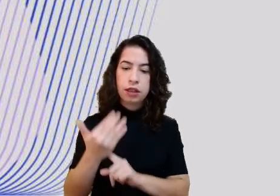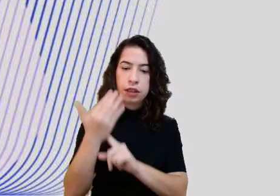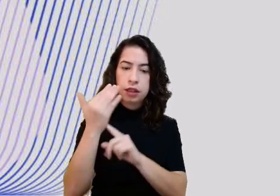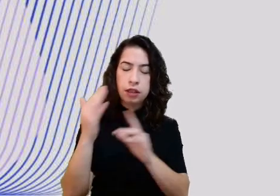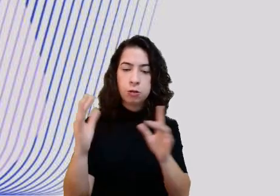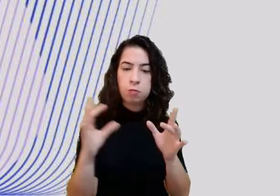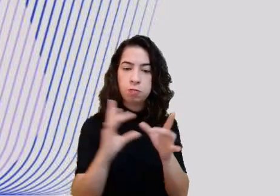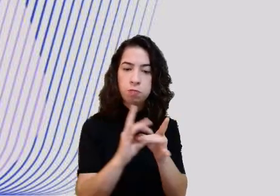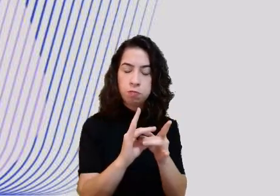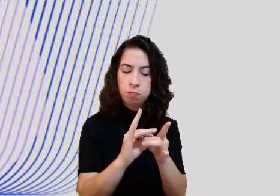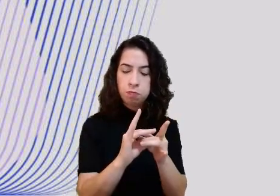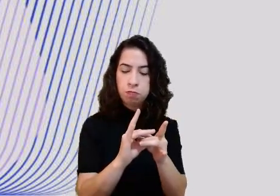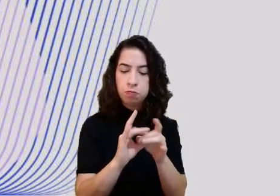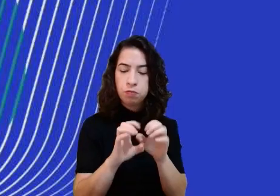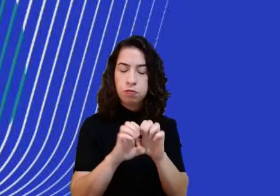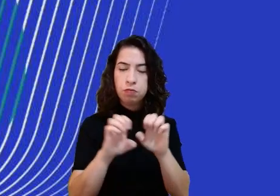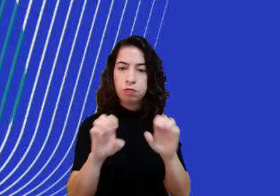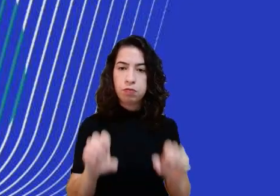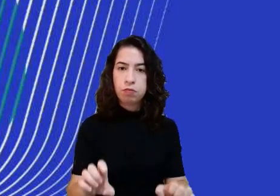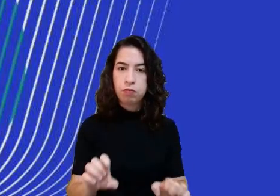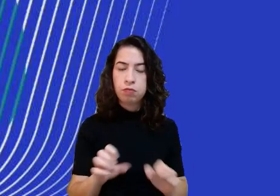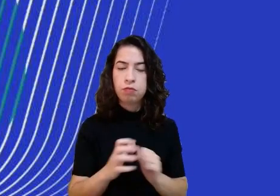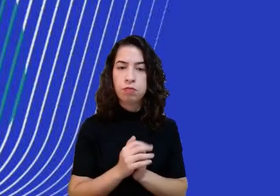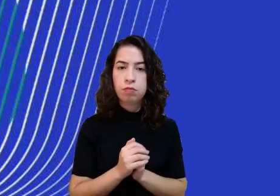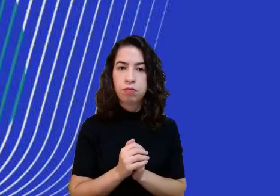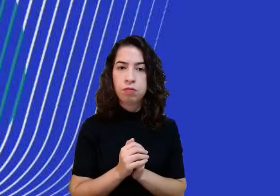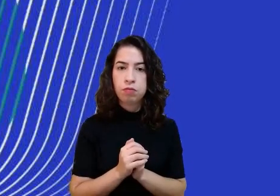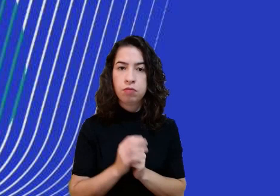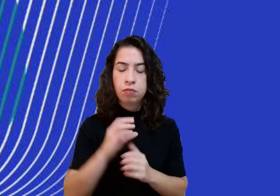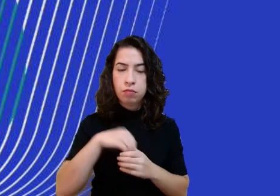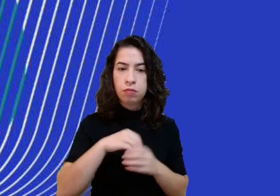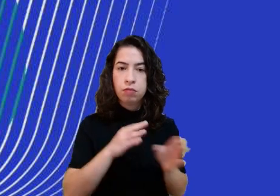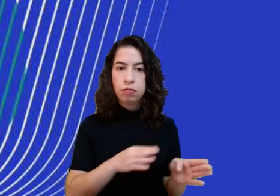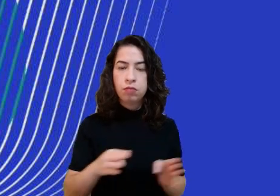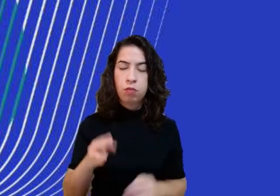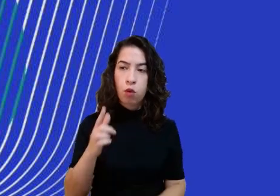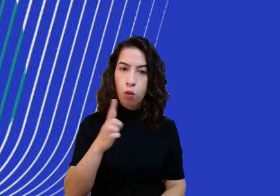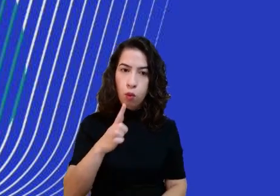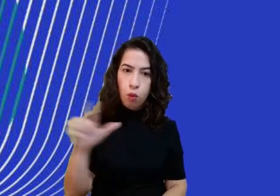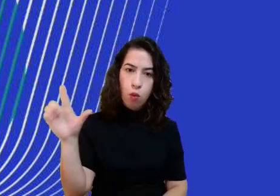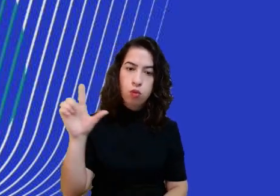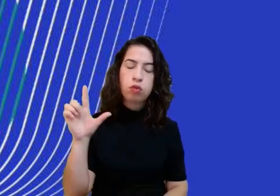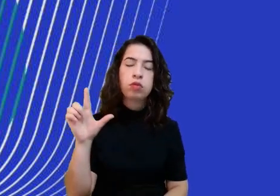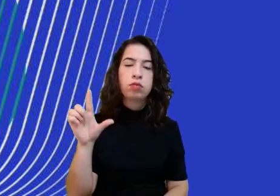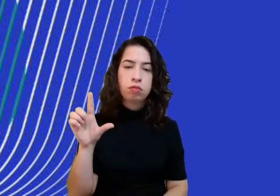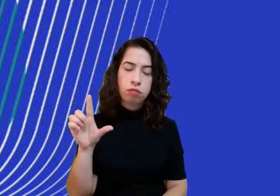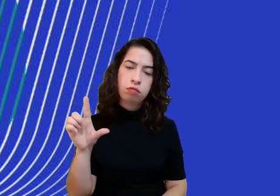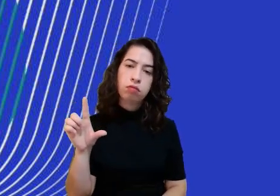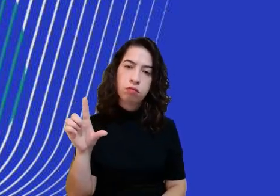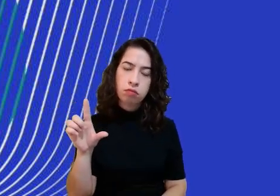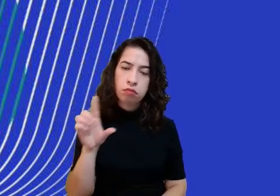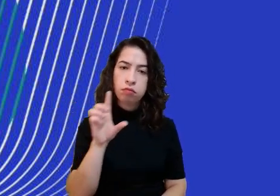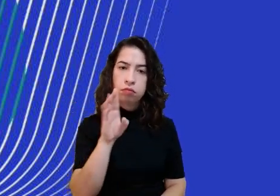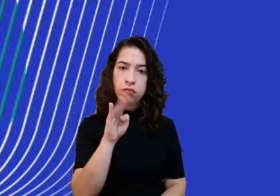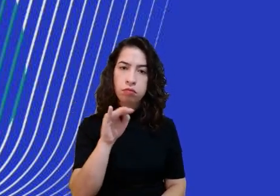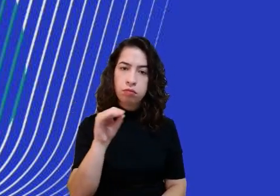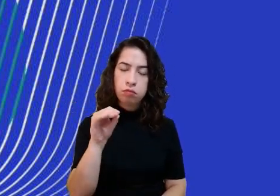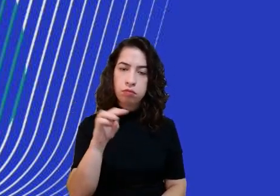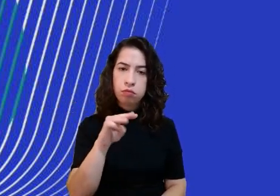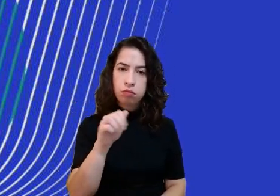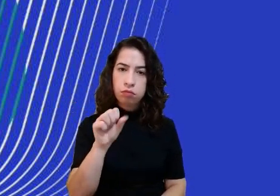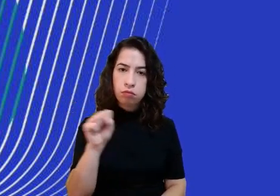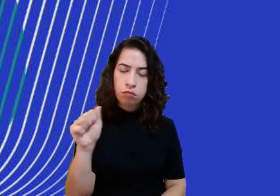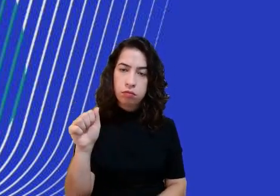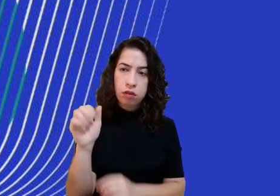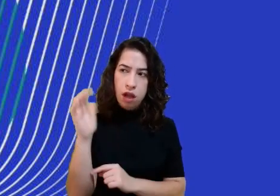connect the structures in this process. Another is for the eucalyptus biomass.